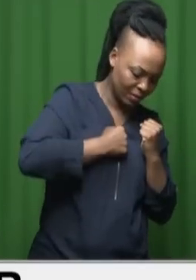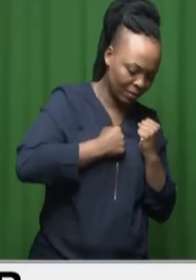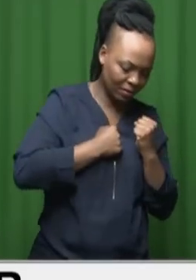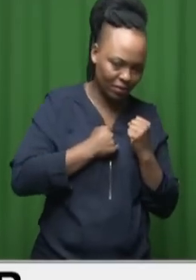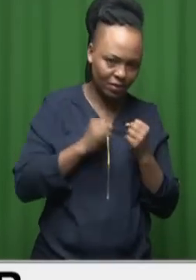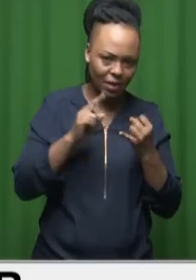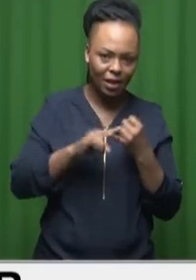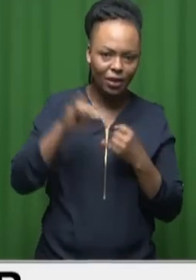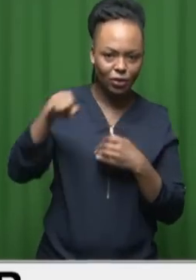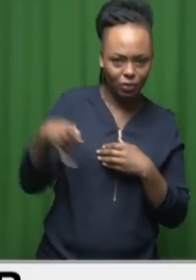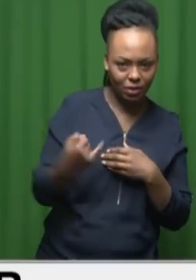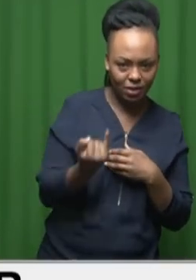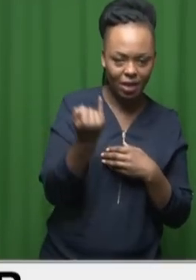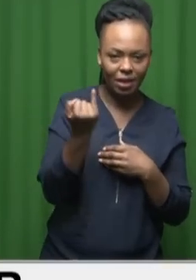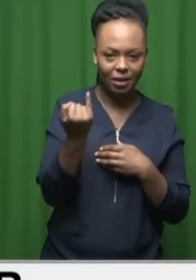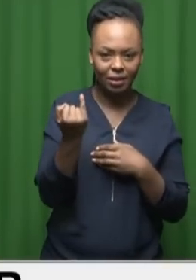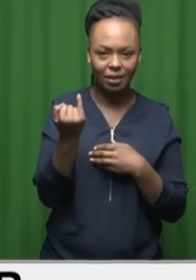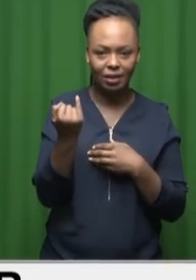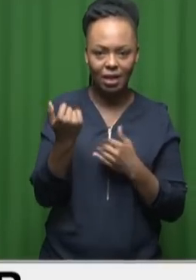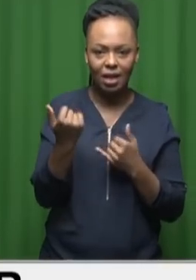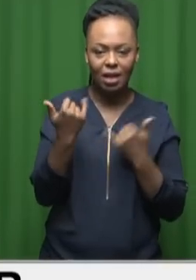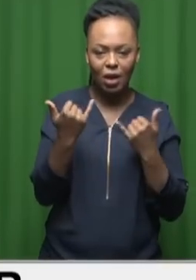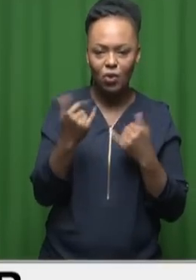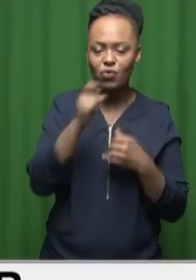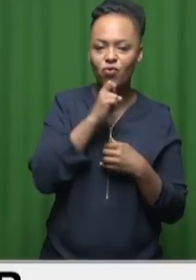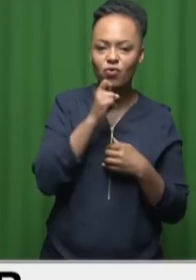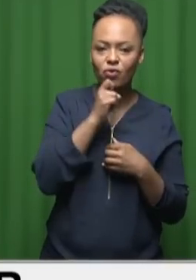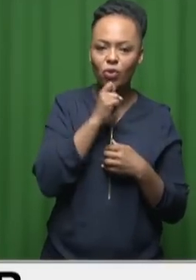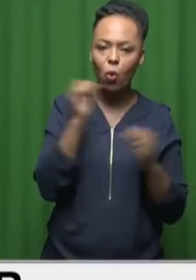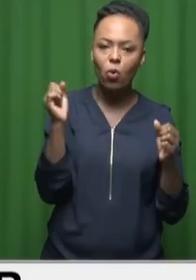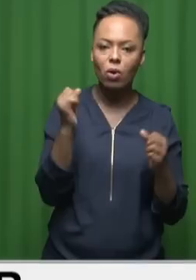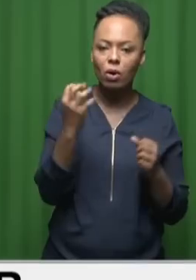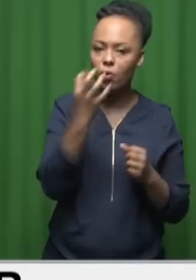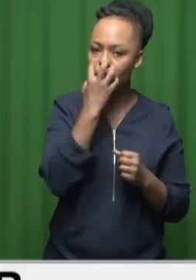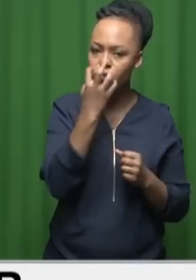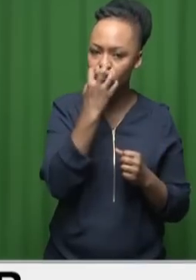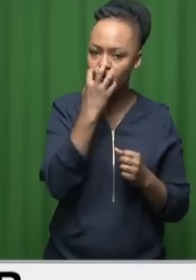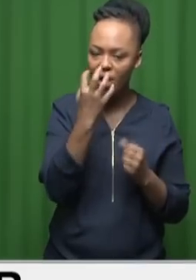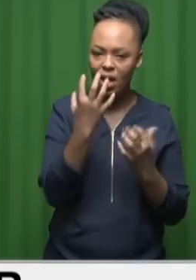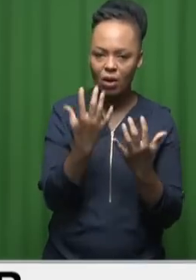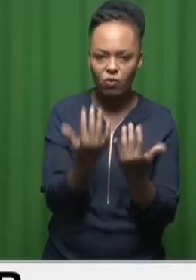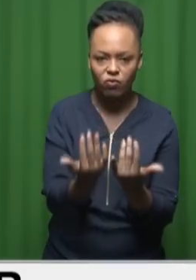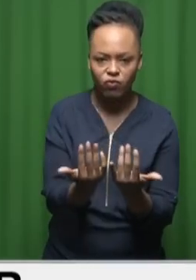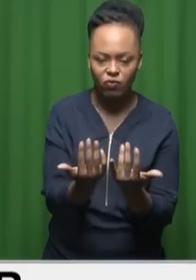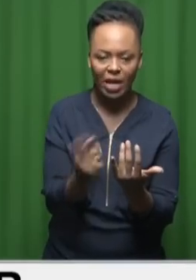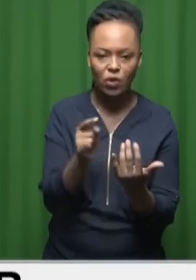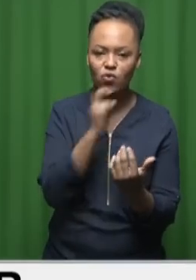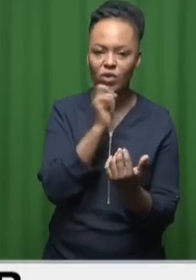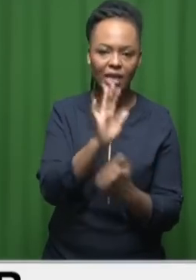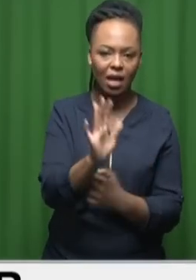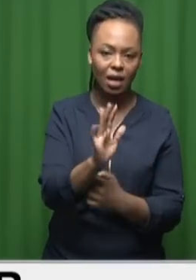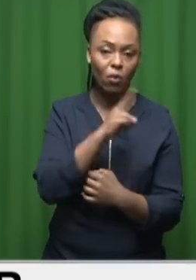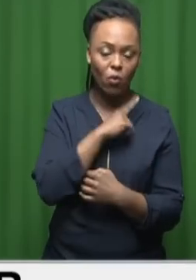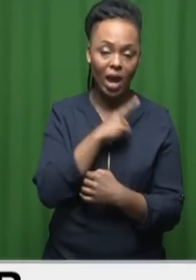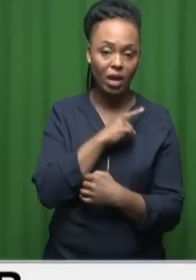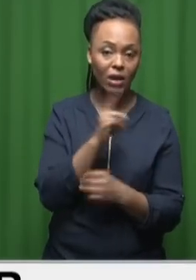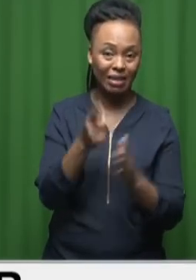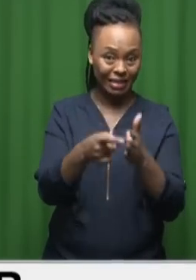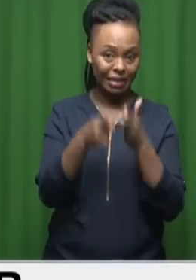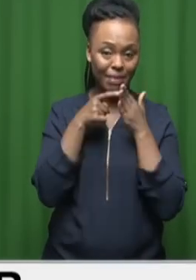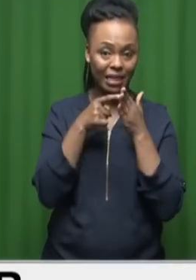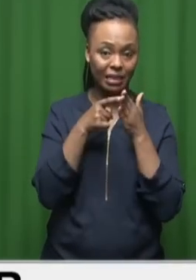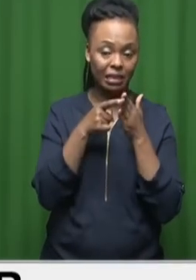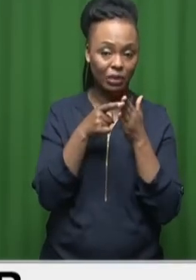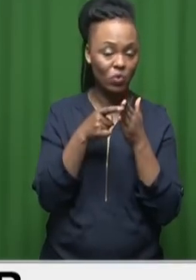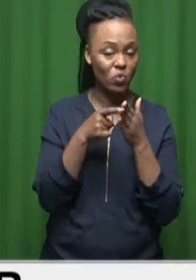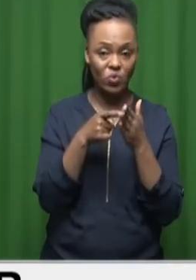jerseys, try not to use your heaters this winter, because the country, quite frankly, is going to be on the edge. It's going to be